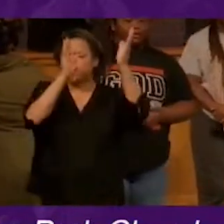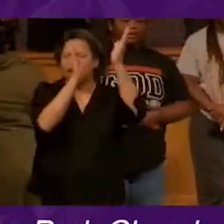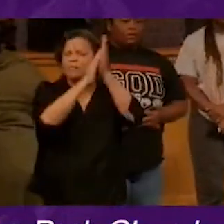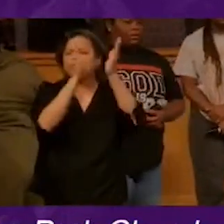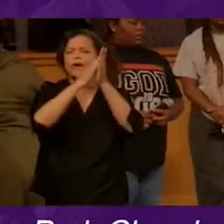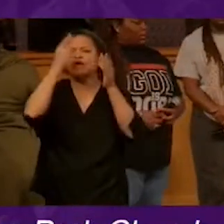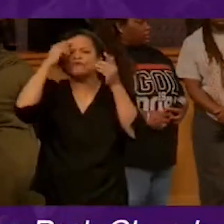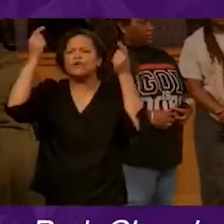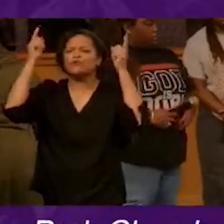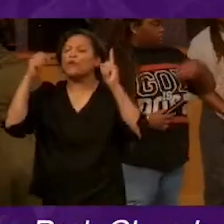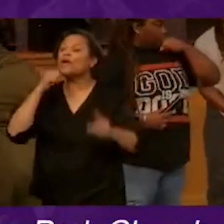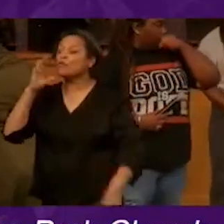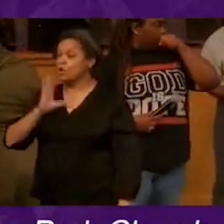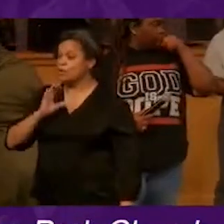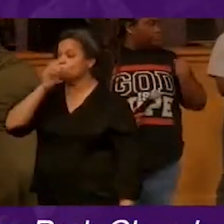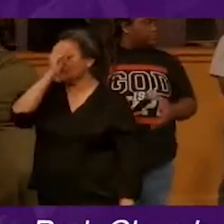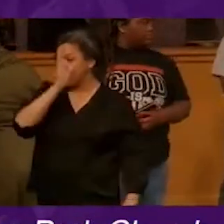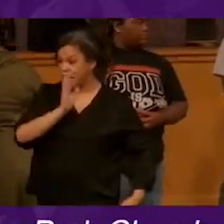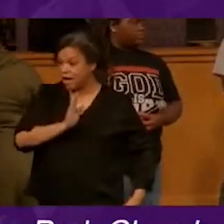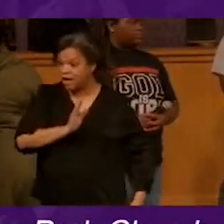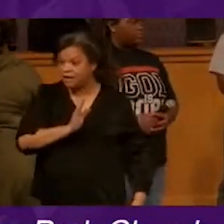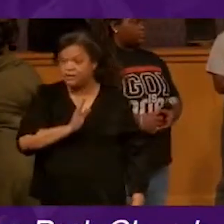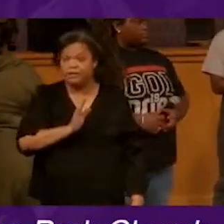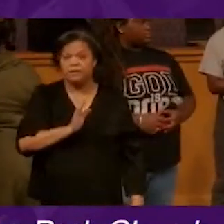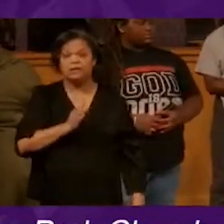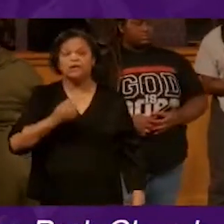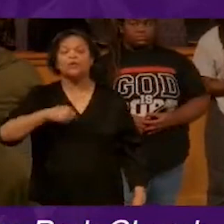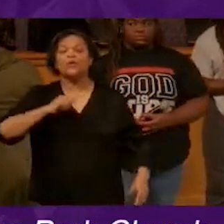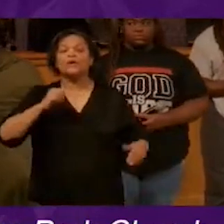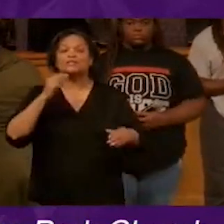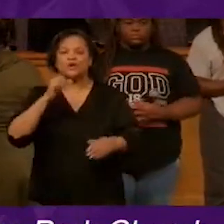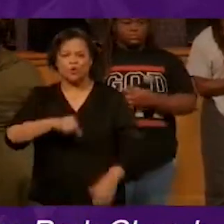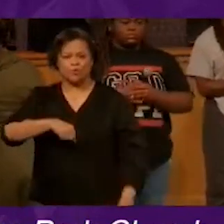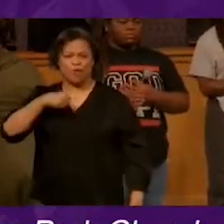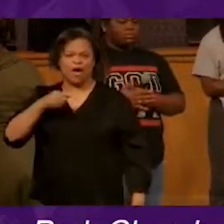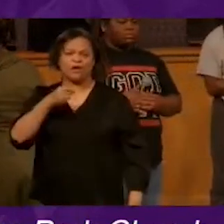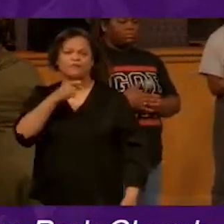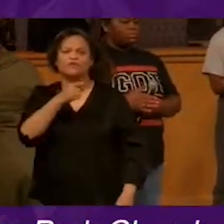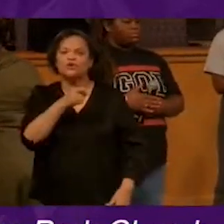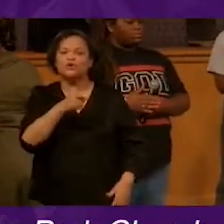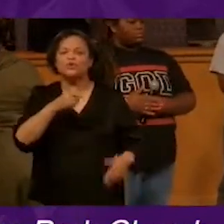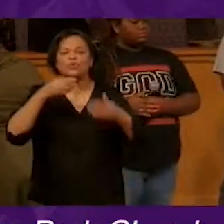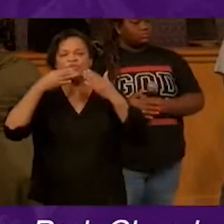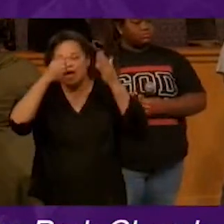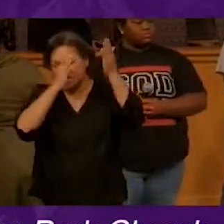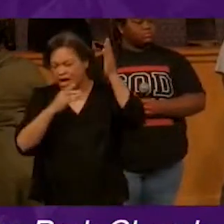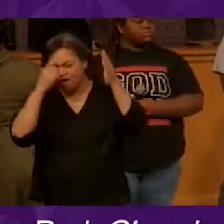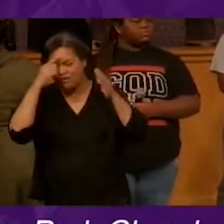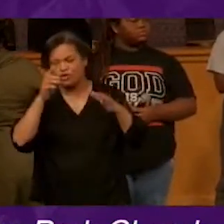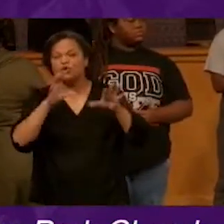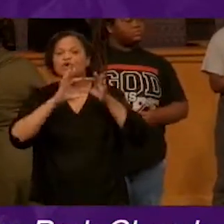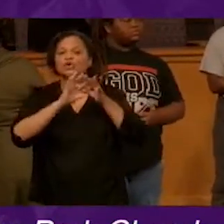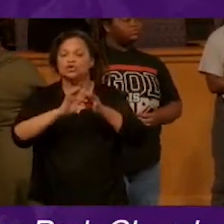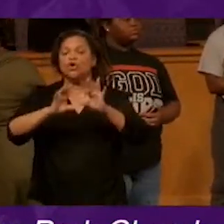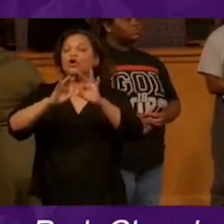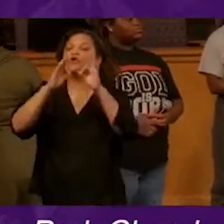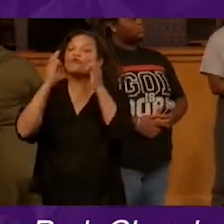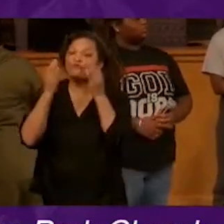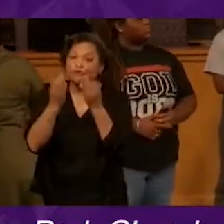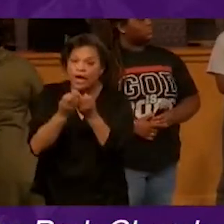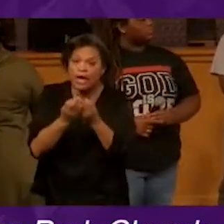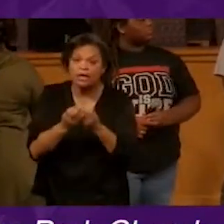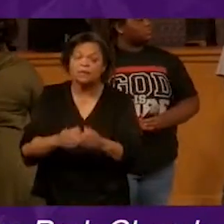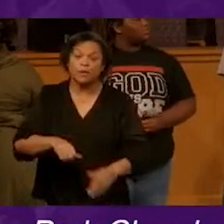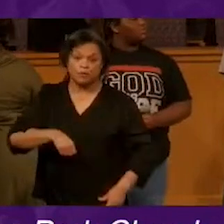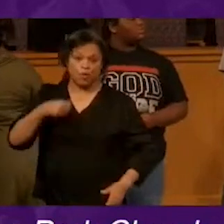for this dynamic woman of God? We are so proud of you, Monique. We thank God for you. We join your family and